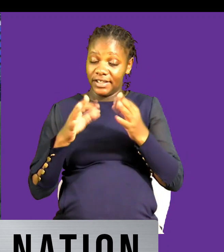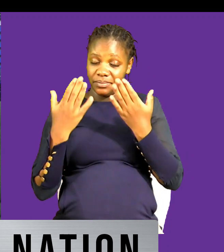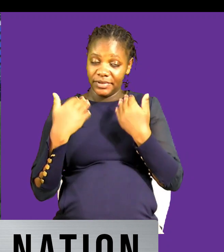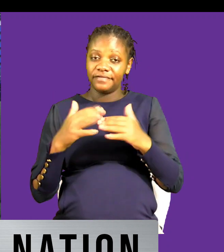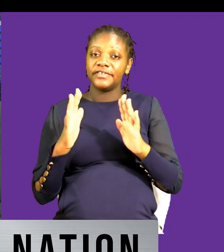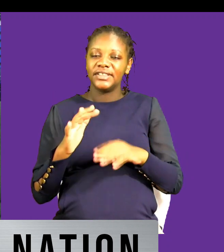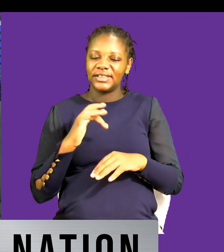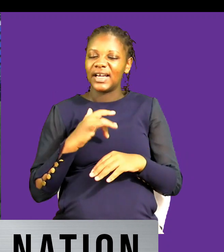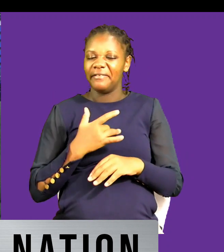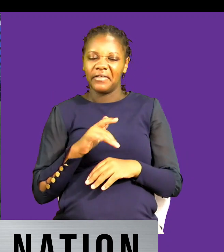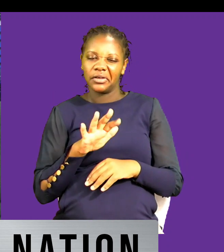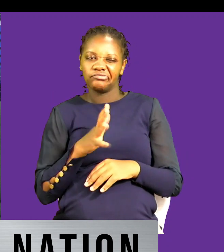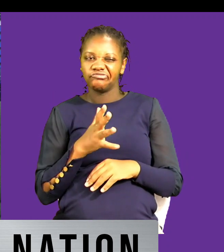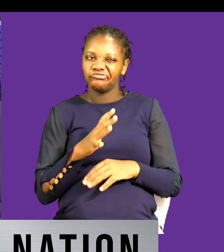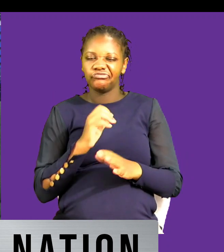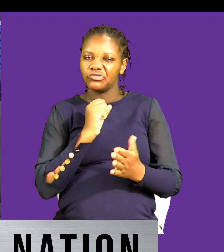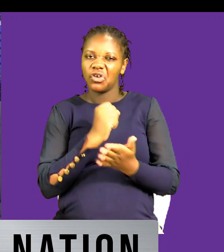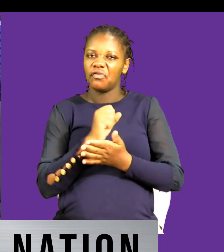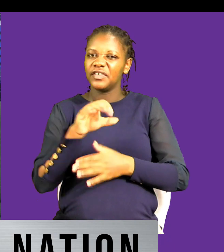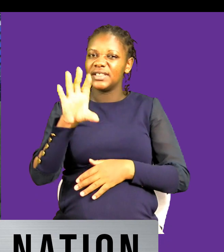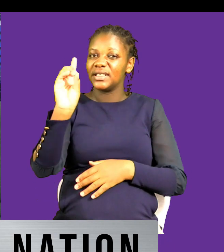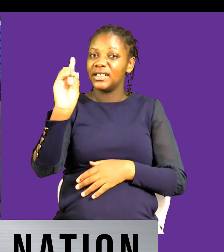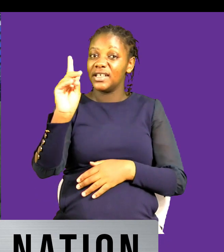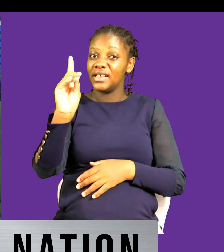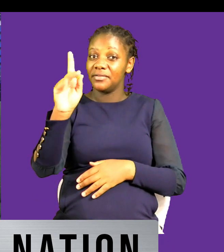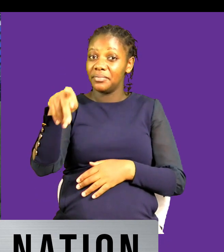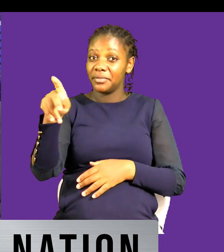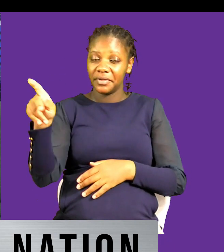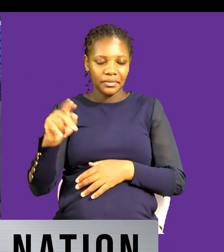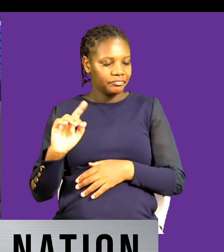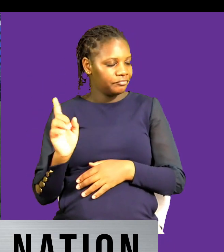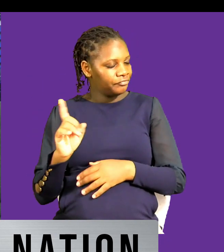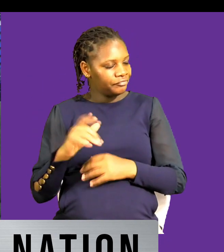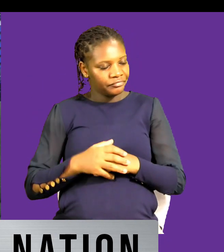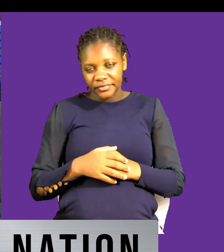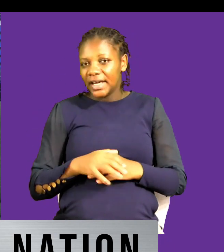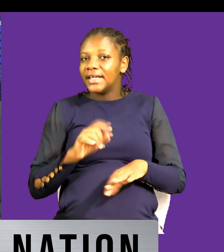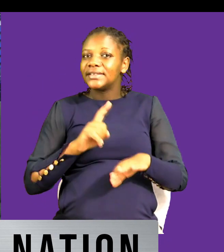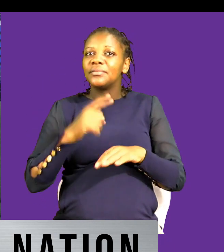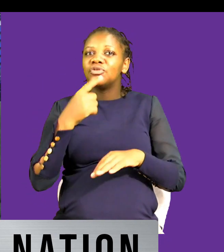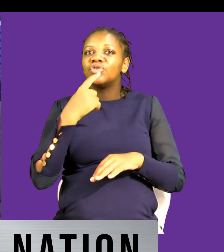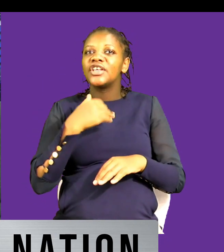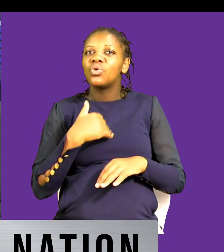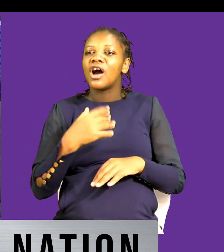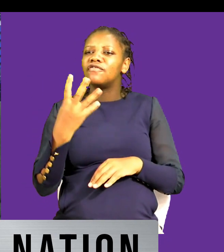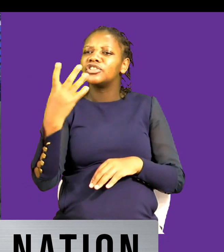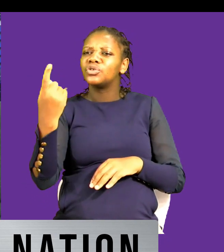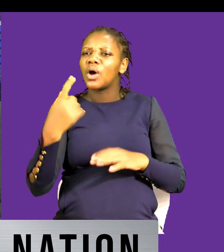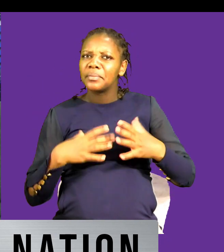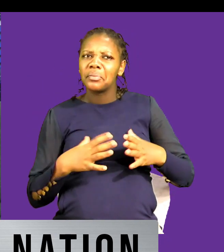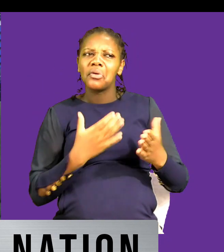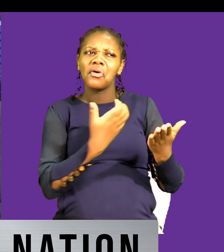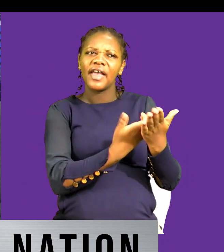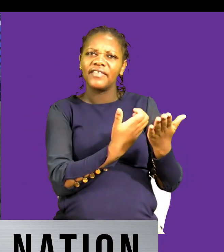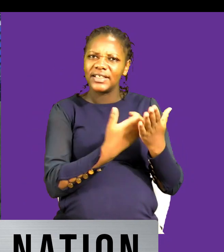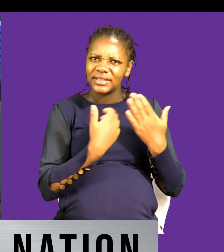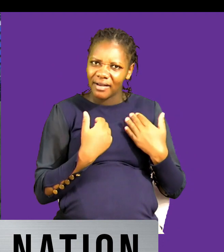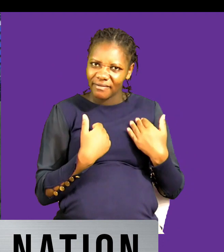Yeah. You list witnesses. You say that I have 41 witnesses, Jonah, to basically ensure that this case goes